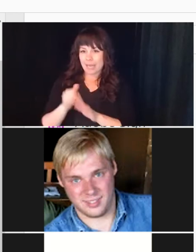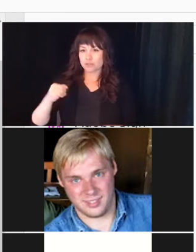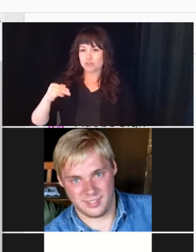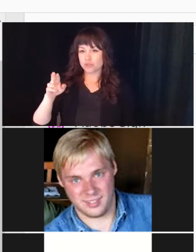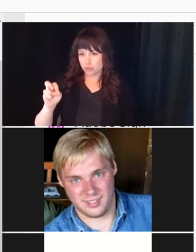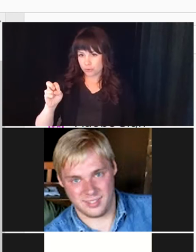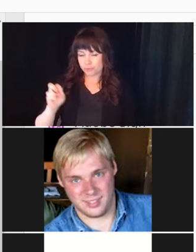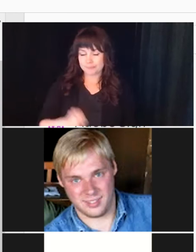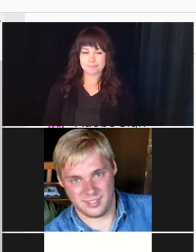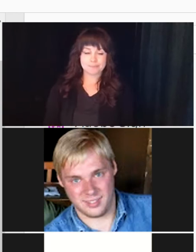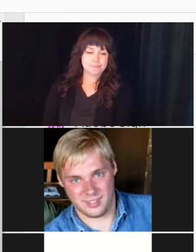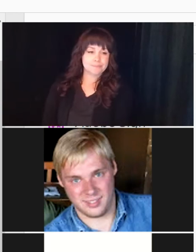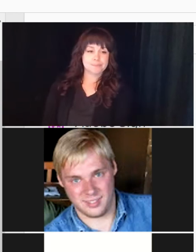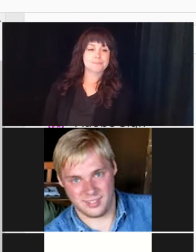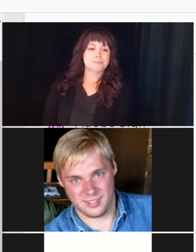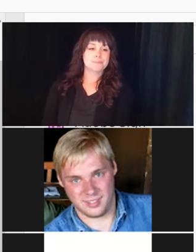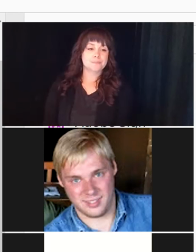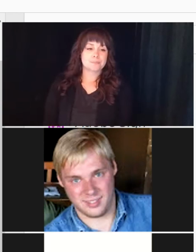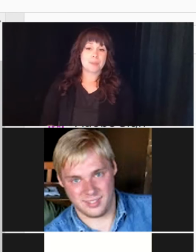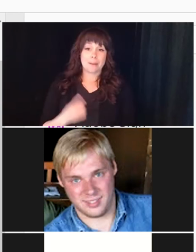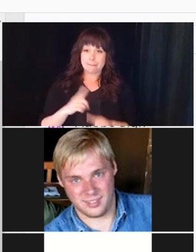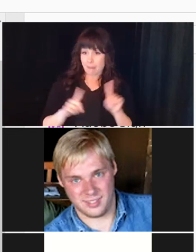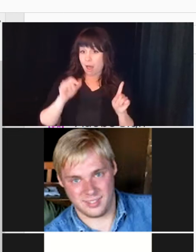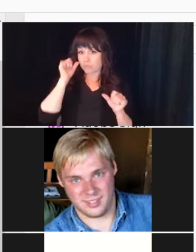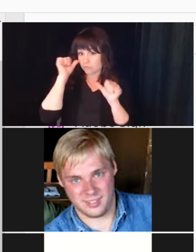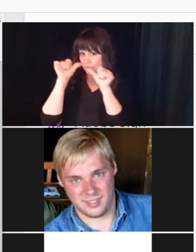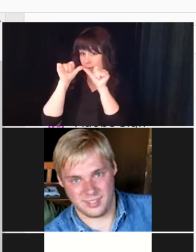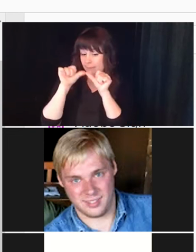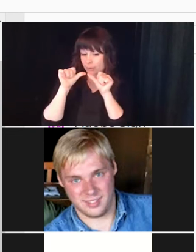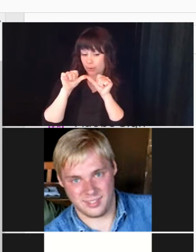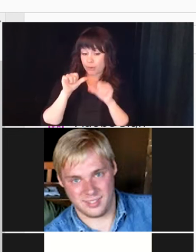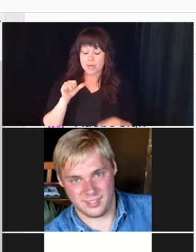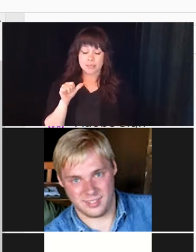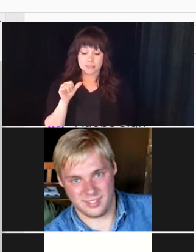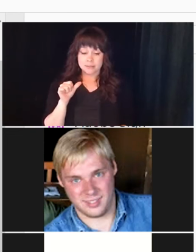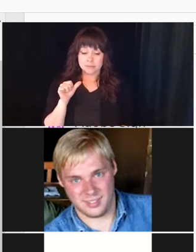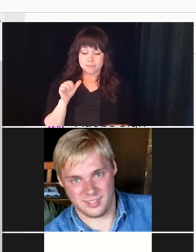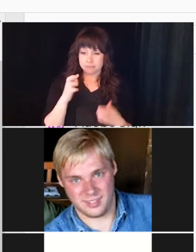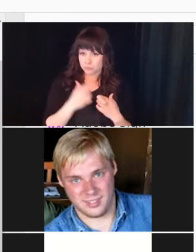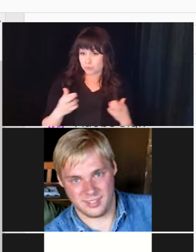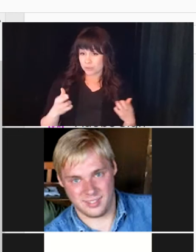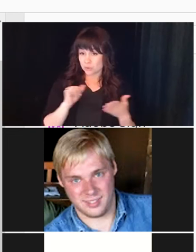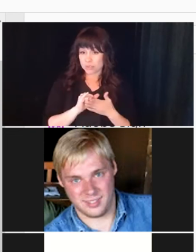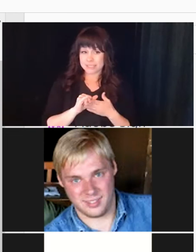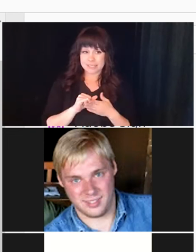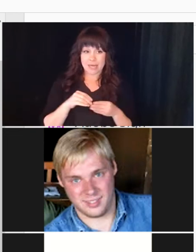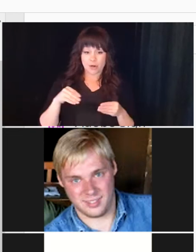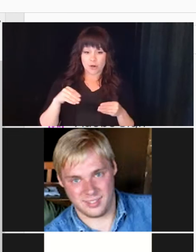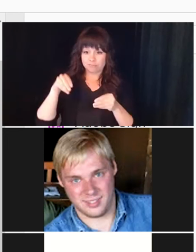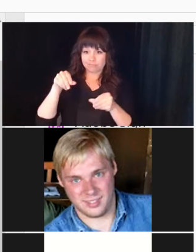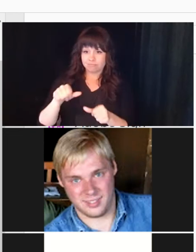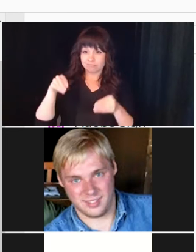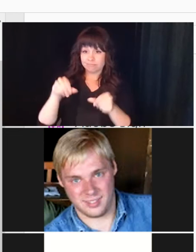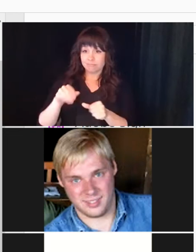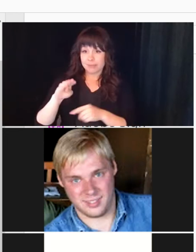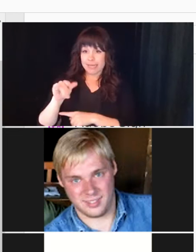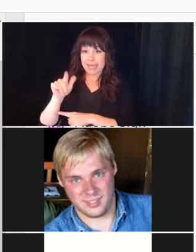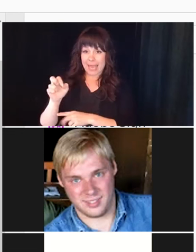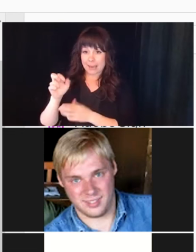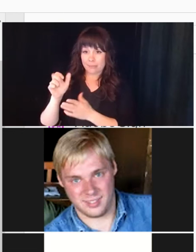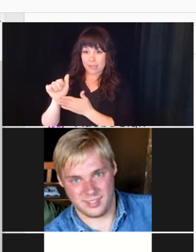incentives. So, but just keep in mind that resources that are put into an ABLE account do not count toward